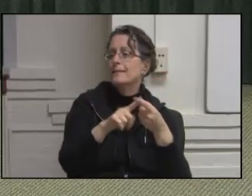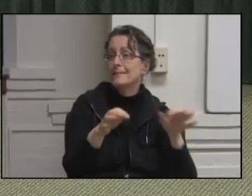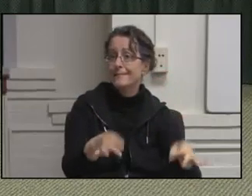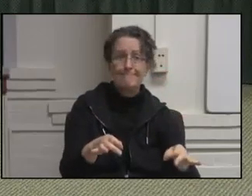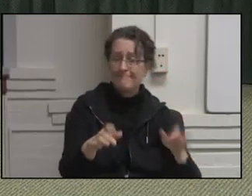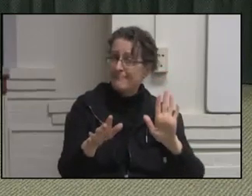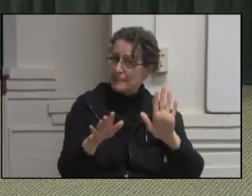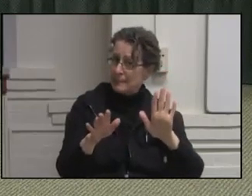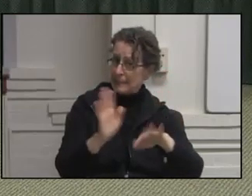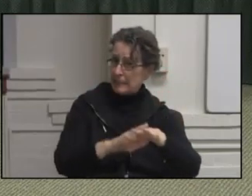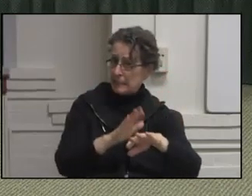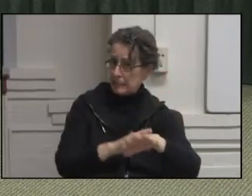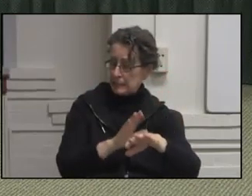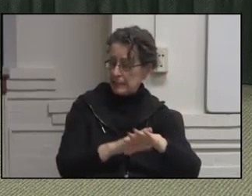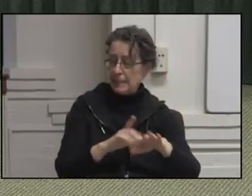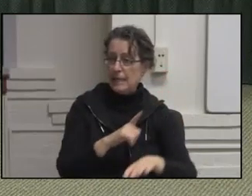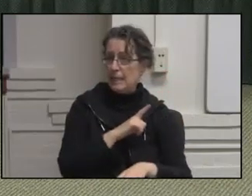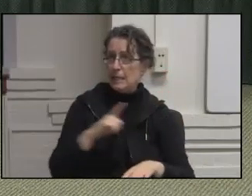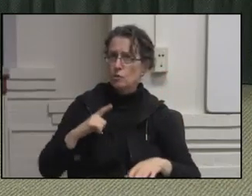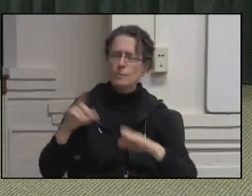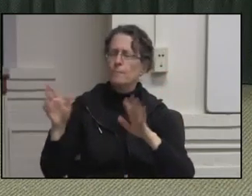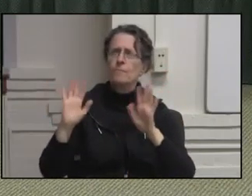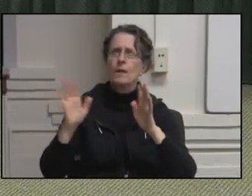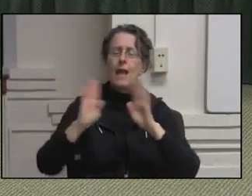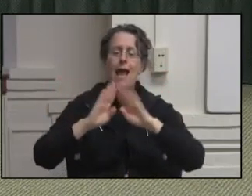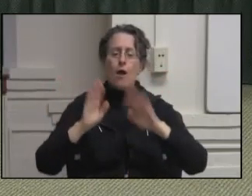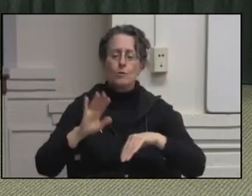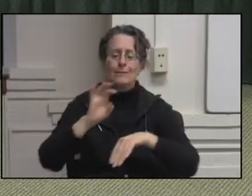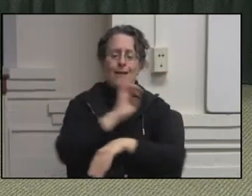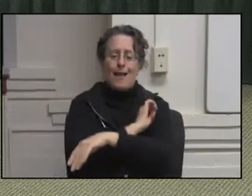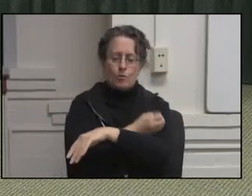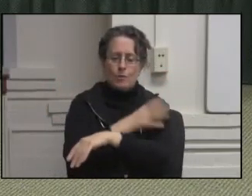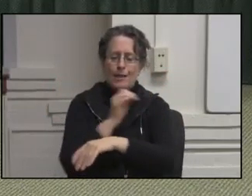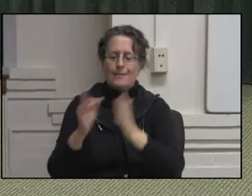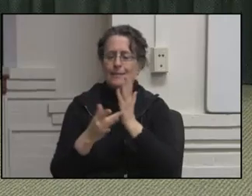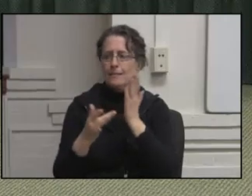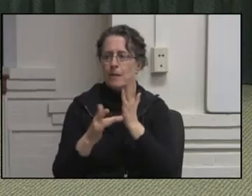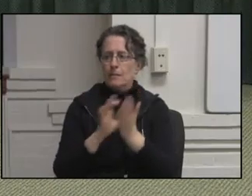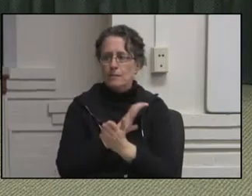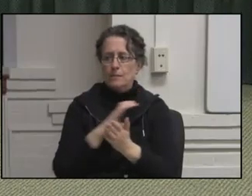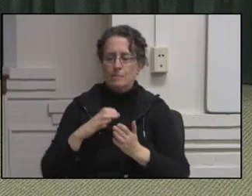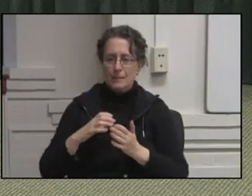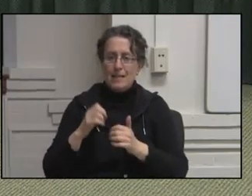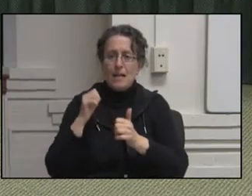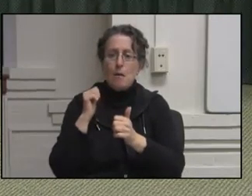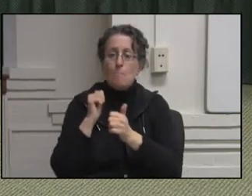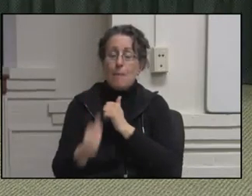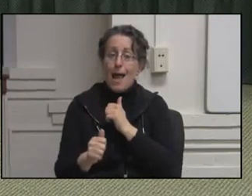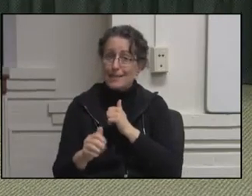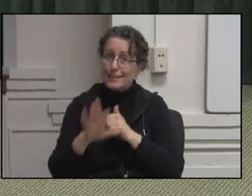just passed, the House, the Energy and Technology Committee, with a 9-0 tripartisan vote, passed a